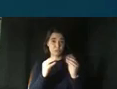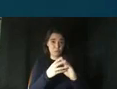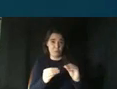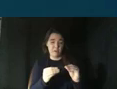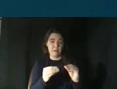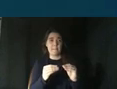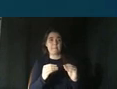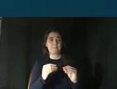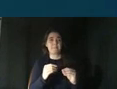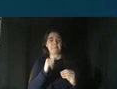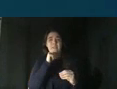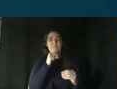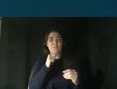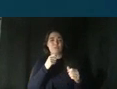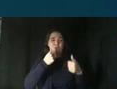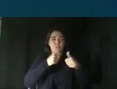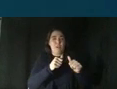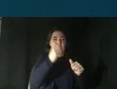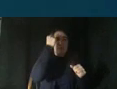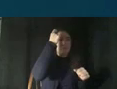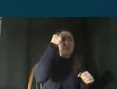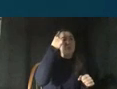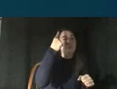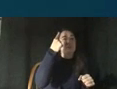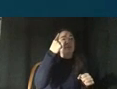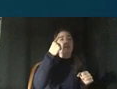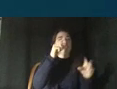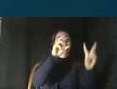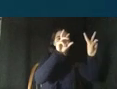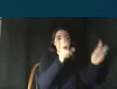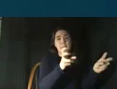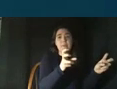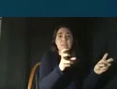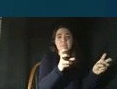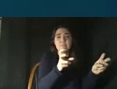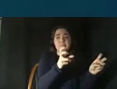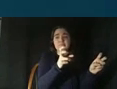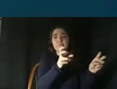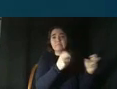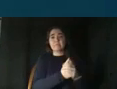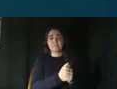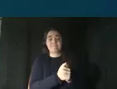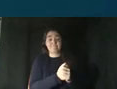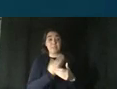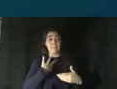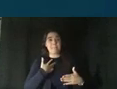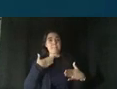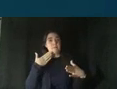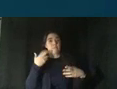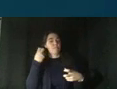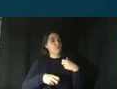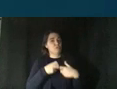to empathize with the subject. My biggest issue is